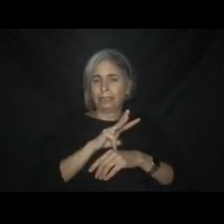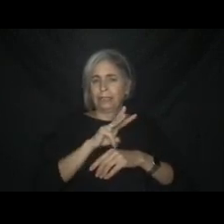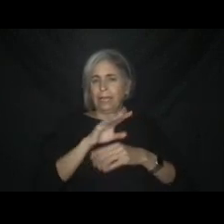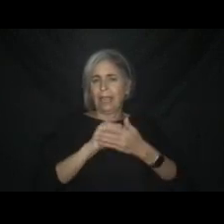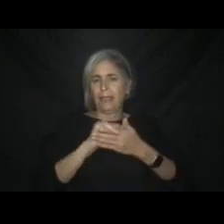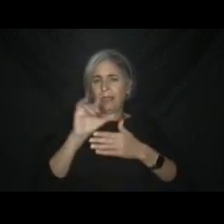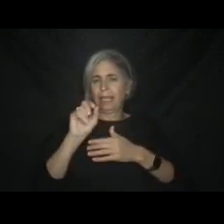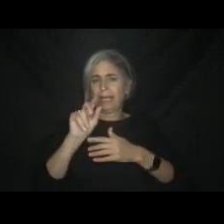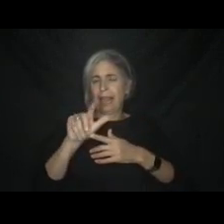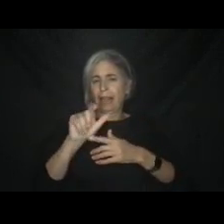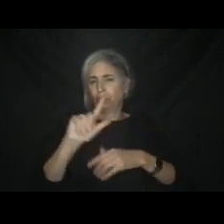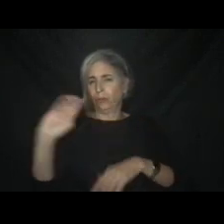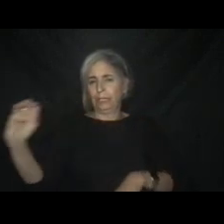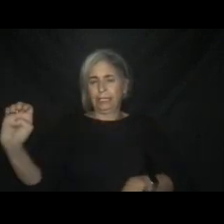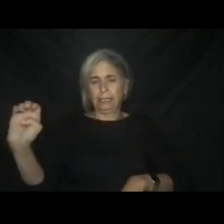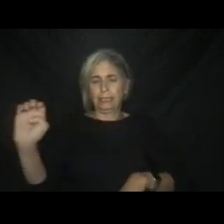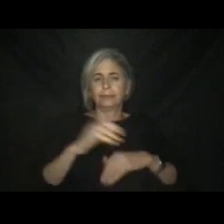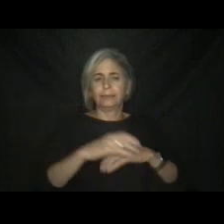the east.